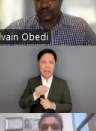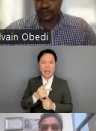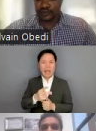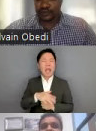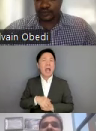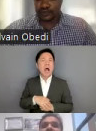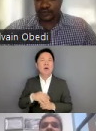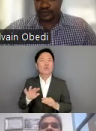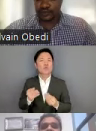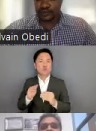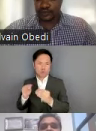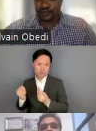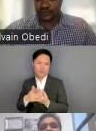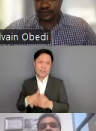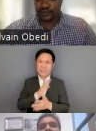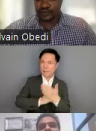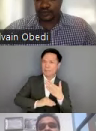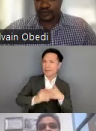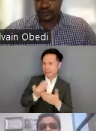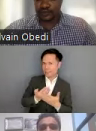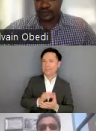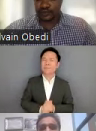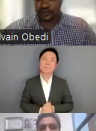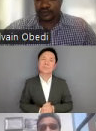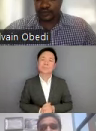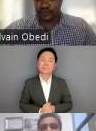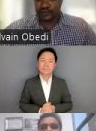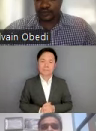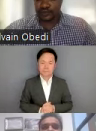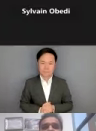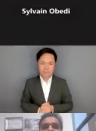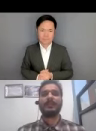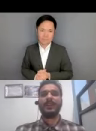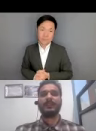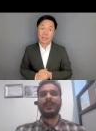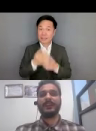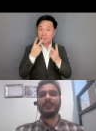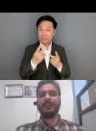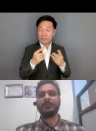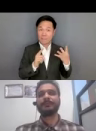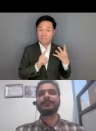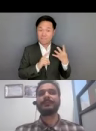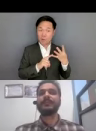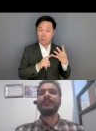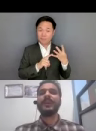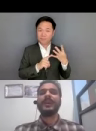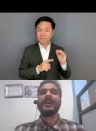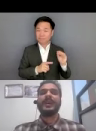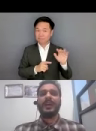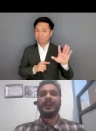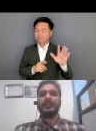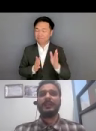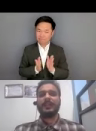disability population. And we have ratified, and this fourth slide, we have ratified the